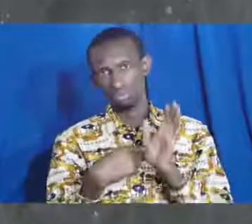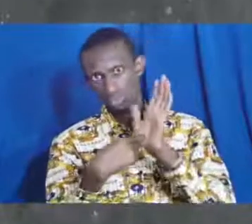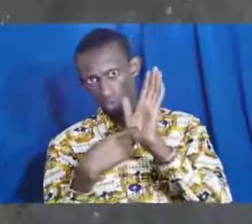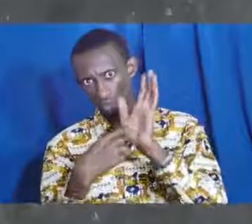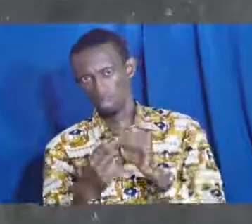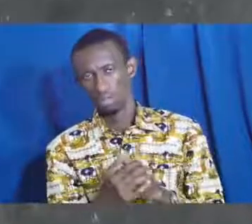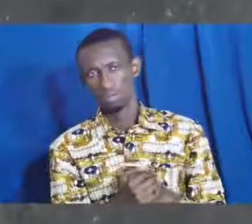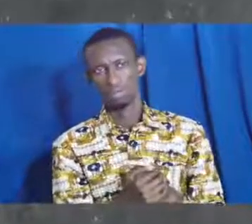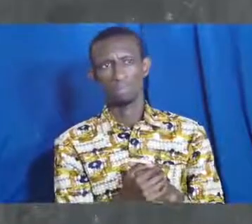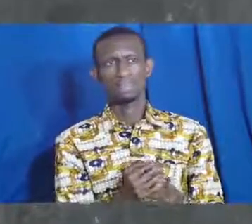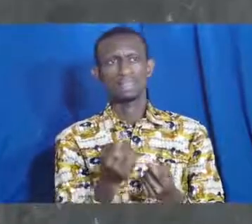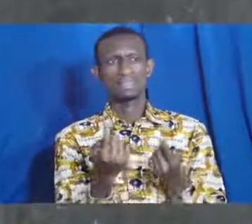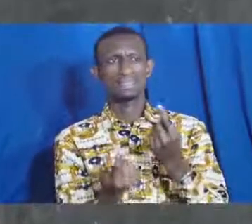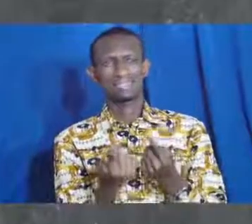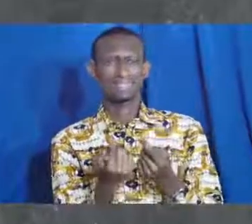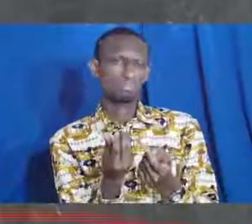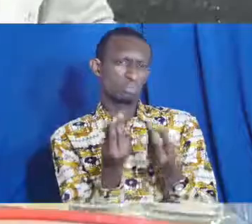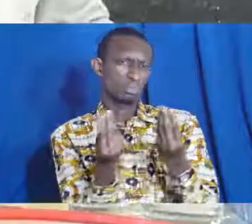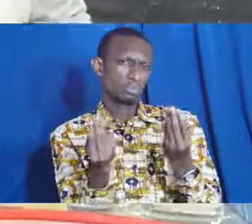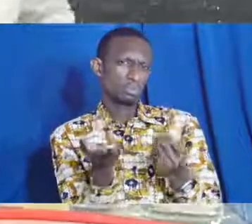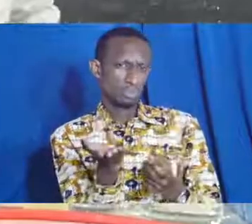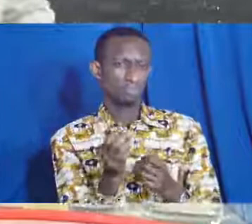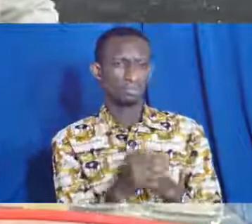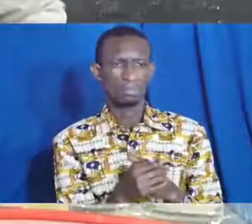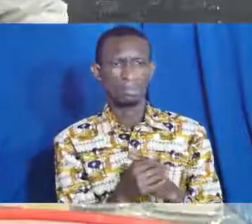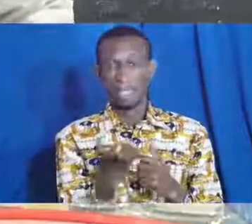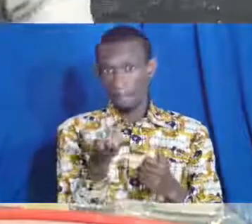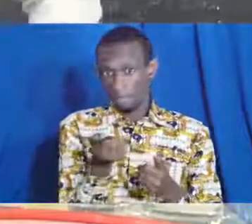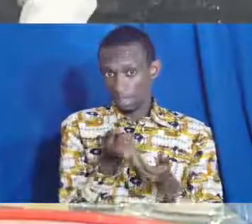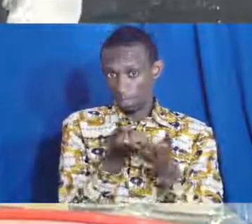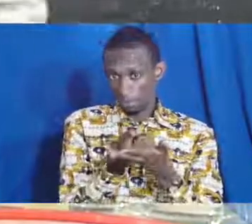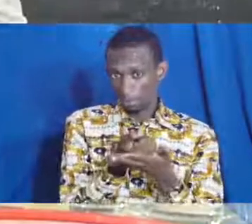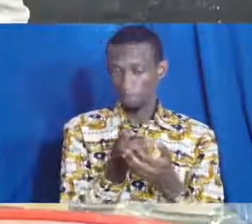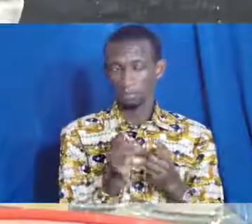this something very simple here. We have